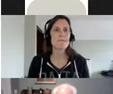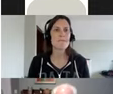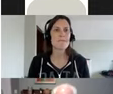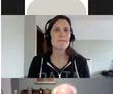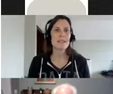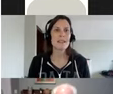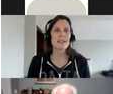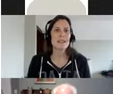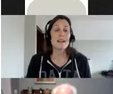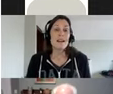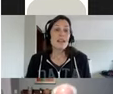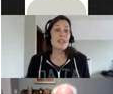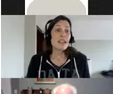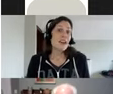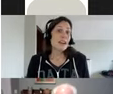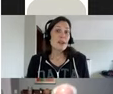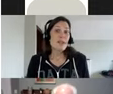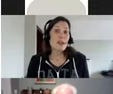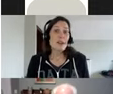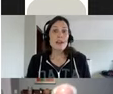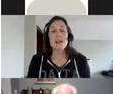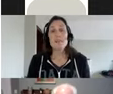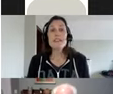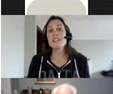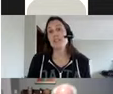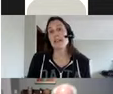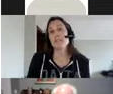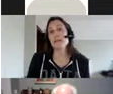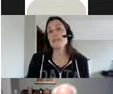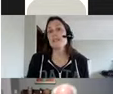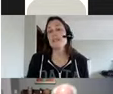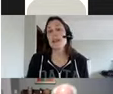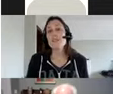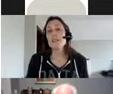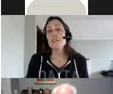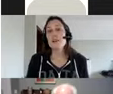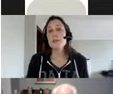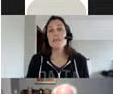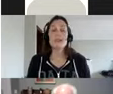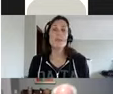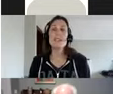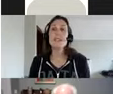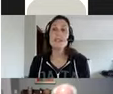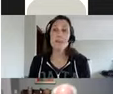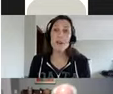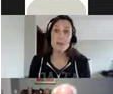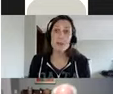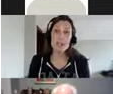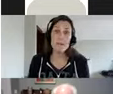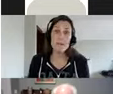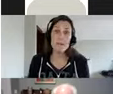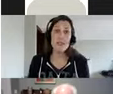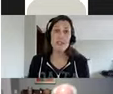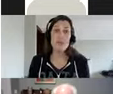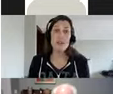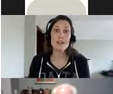curious. Just to carry it a little bit further, you know, it isn't just hex bins that have this kind of problem. We see the same problem on